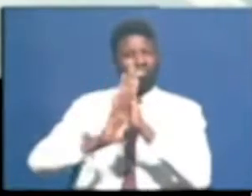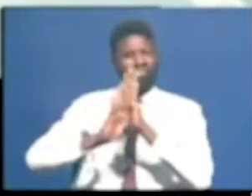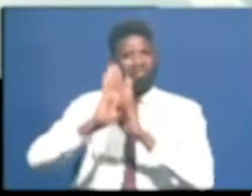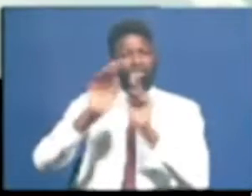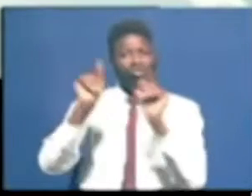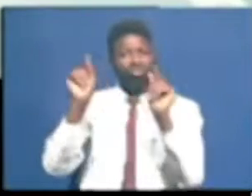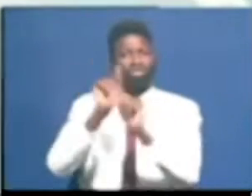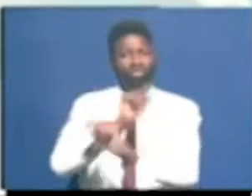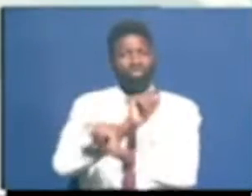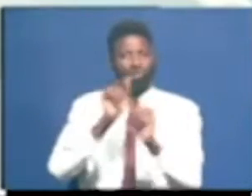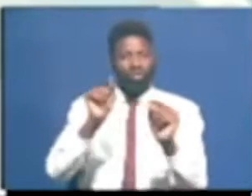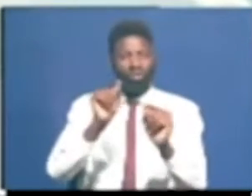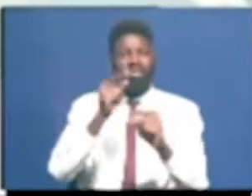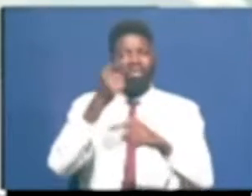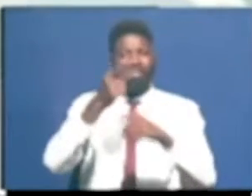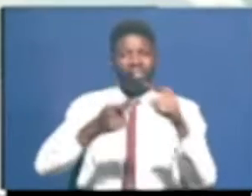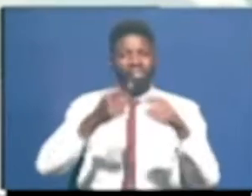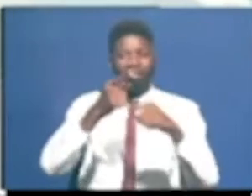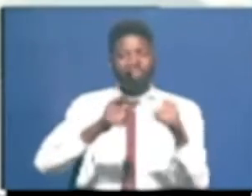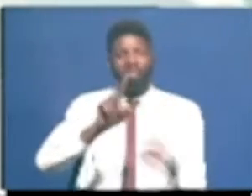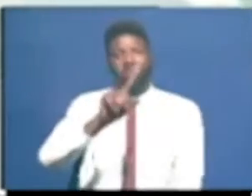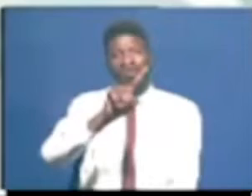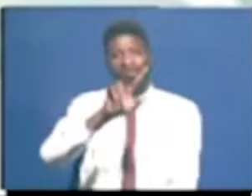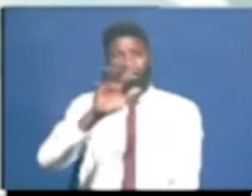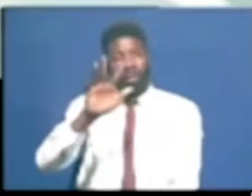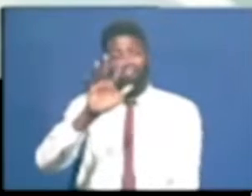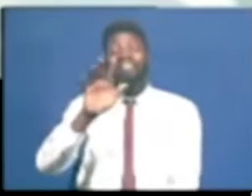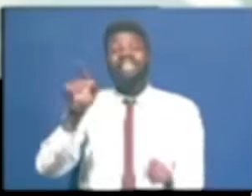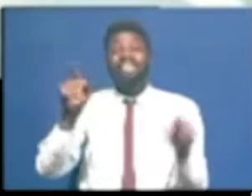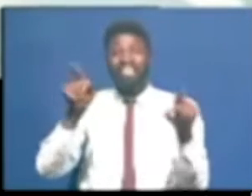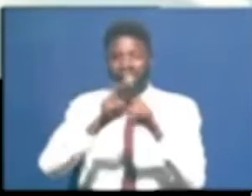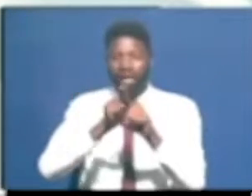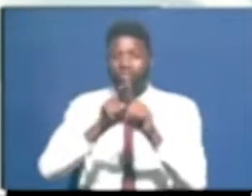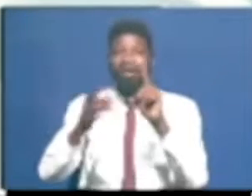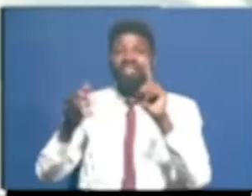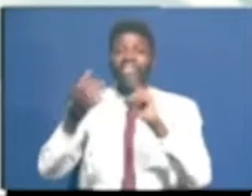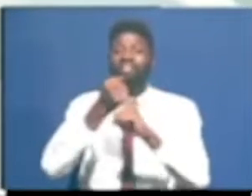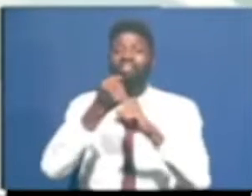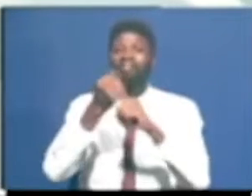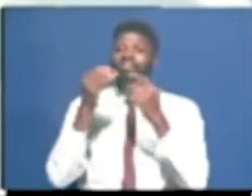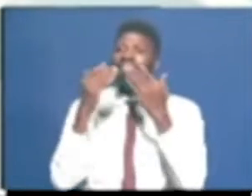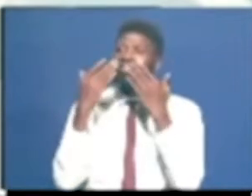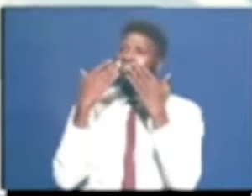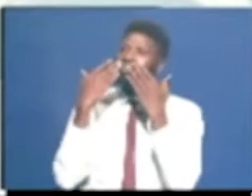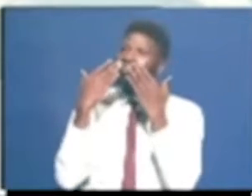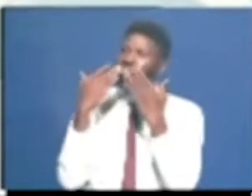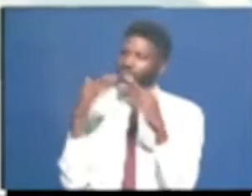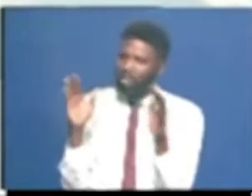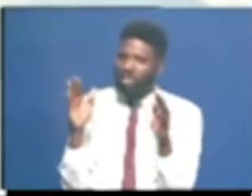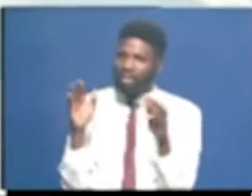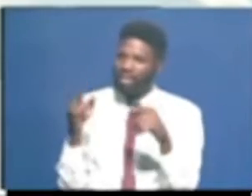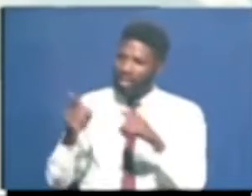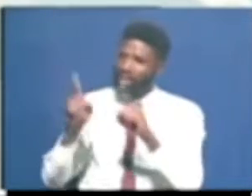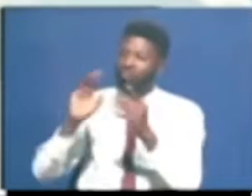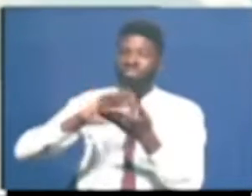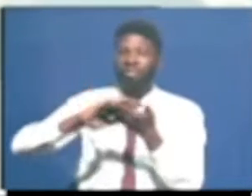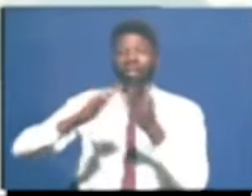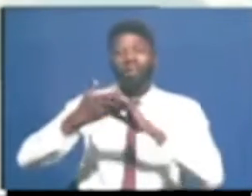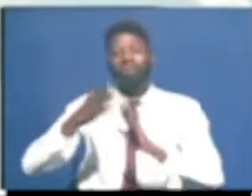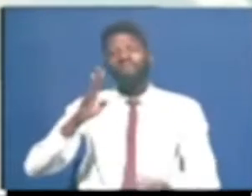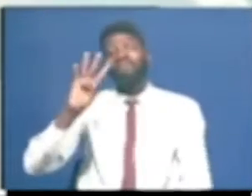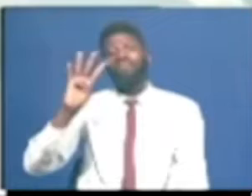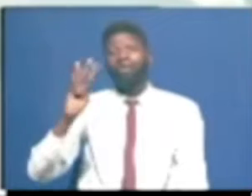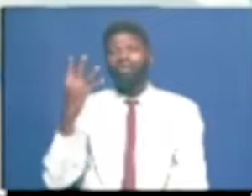years, it also achieved the rank of being the fourth